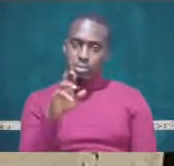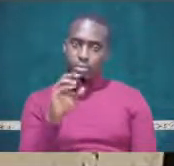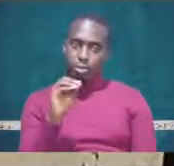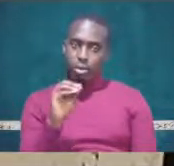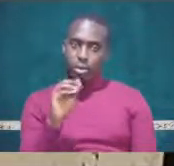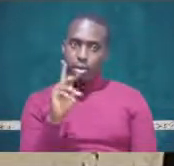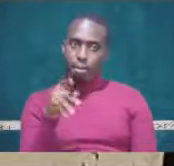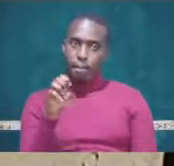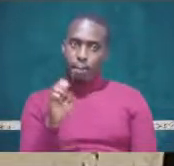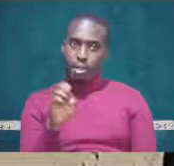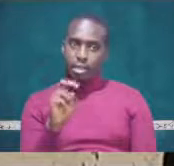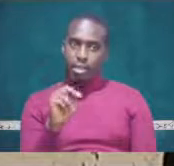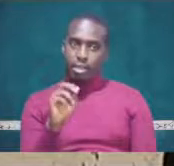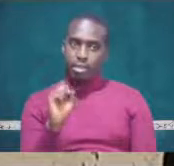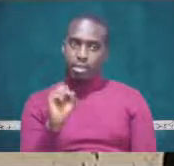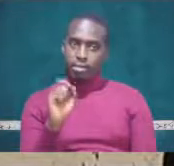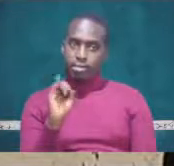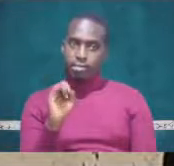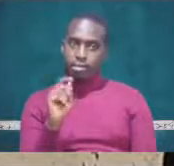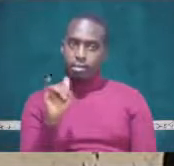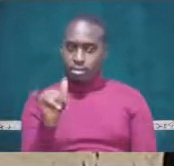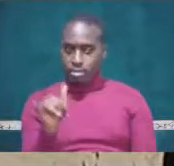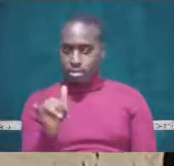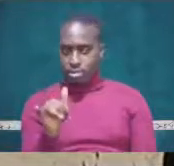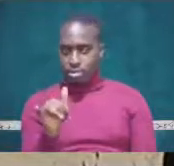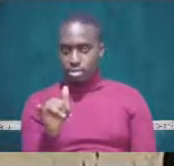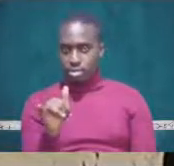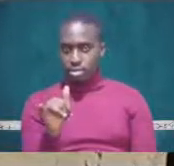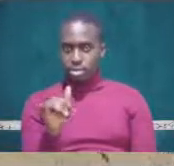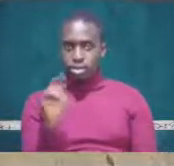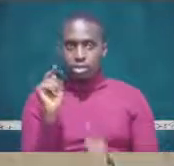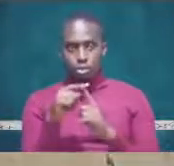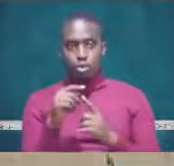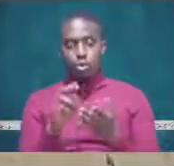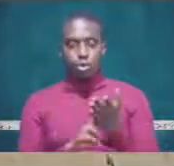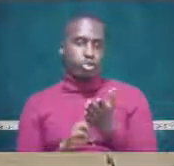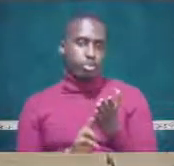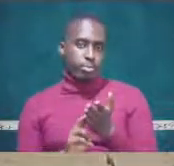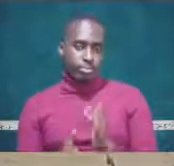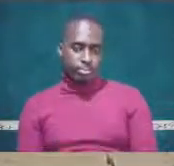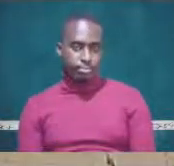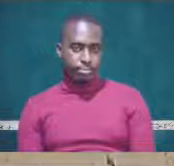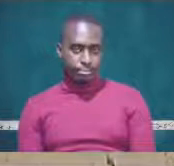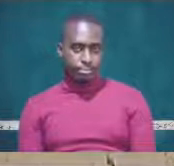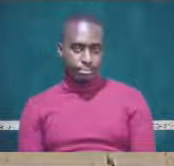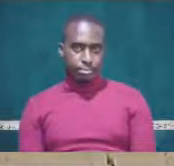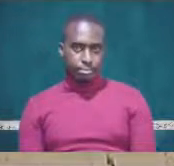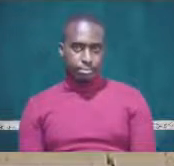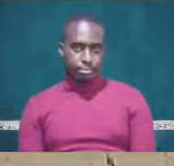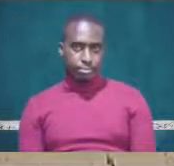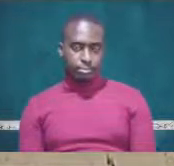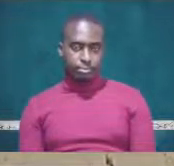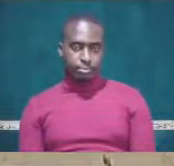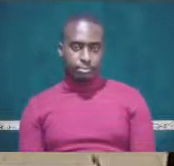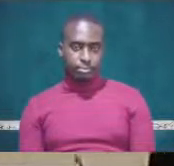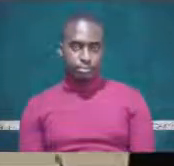average propensity. Average propensity to consume. Average propensity